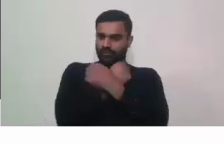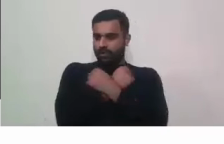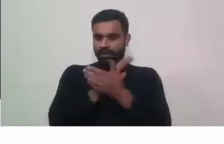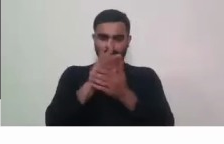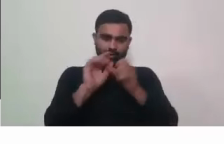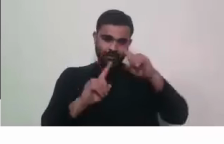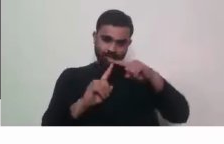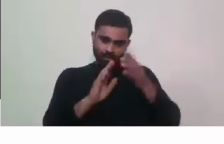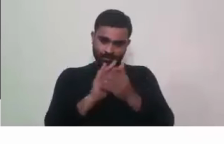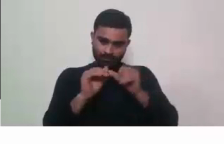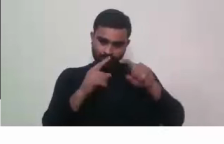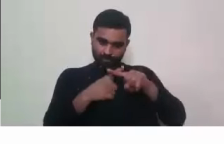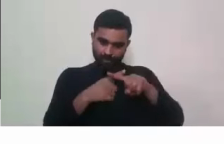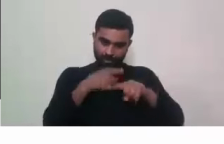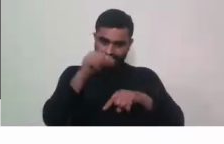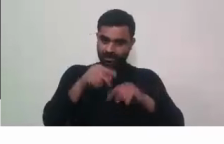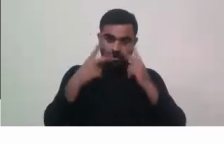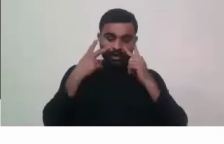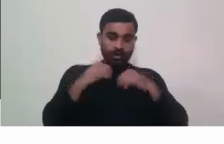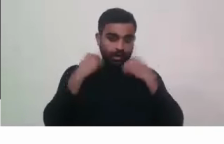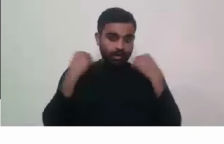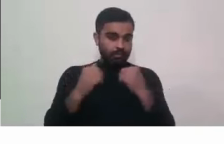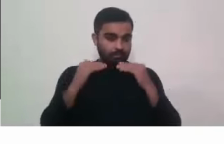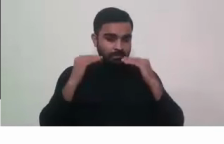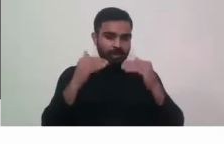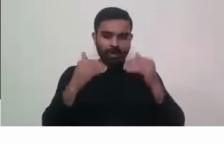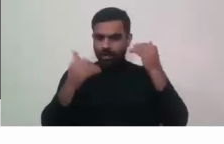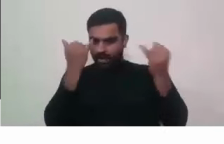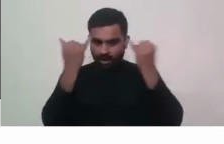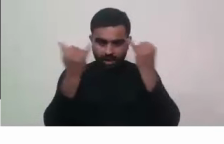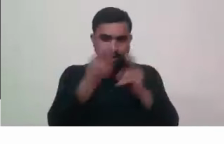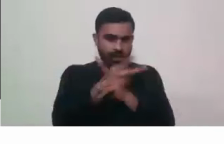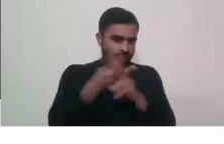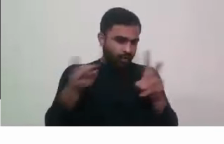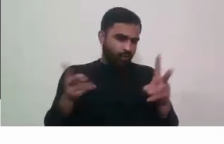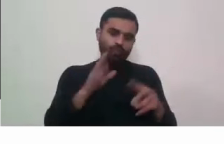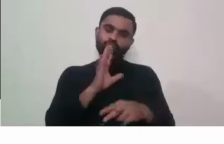Padlet is turning out today. It's so productive, highly productive. Absolutely.